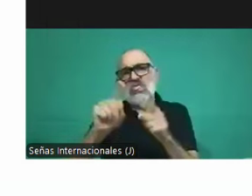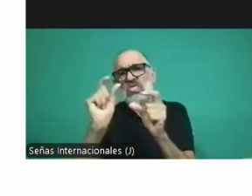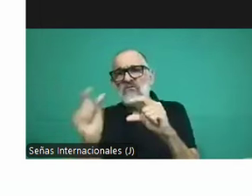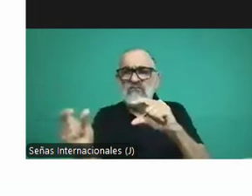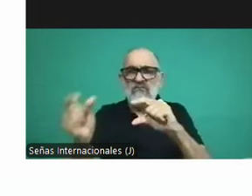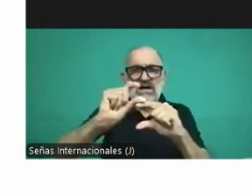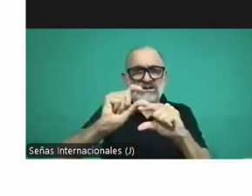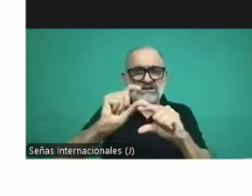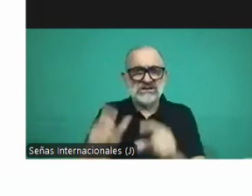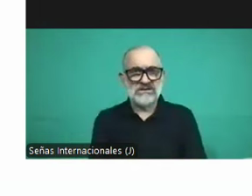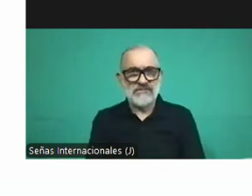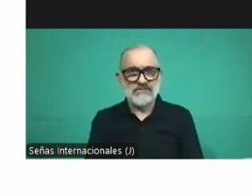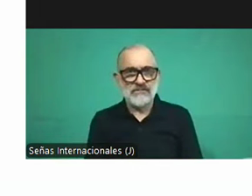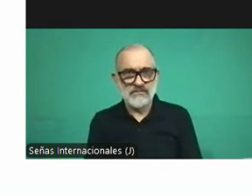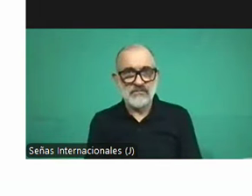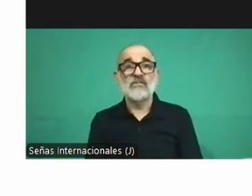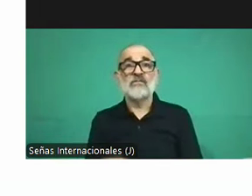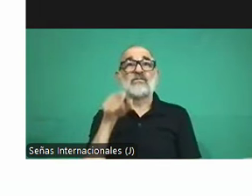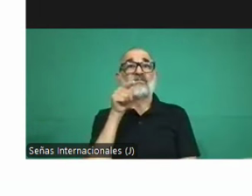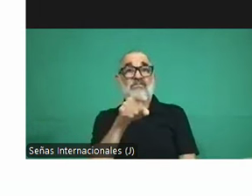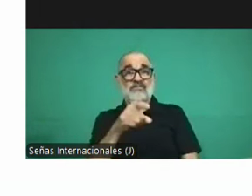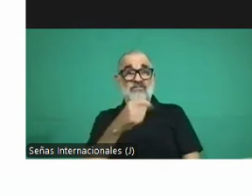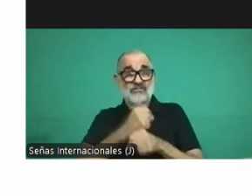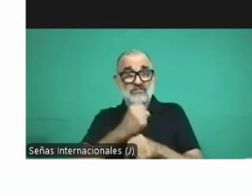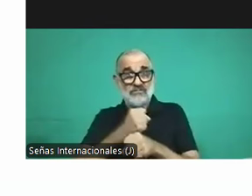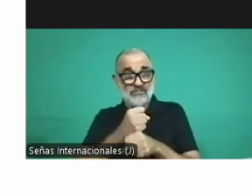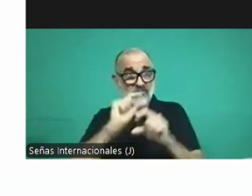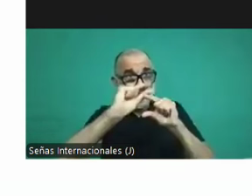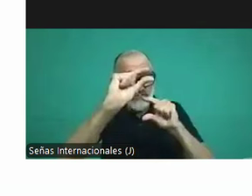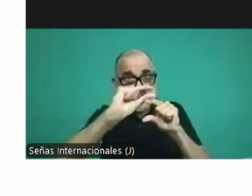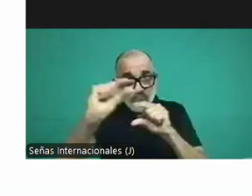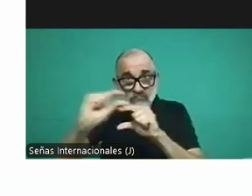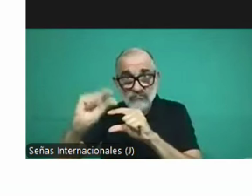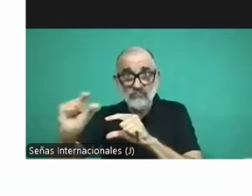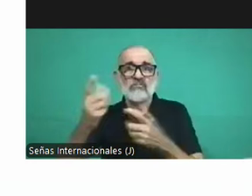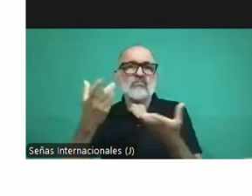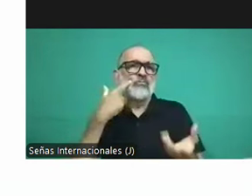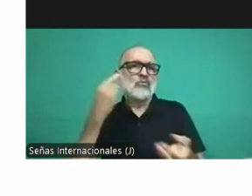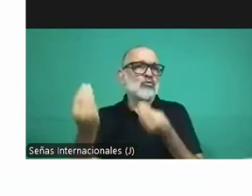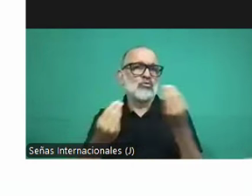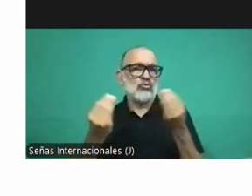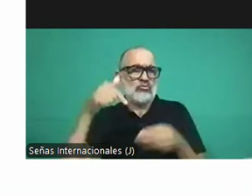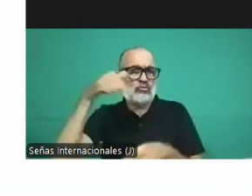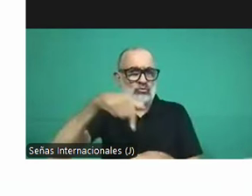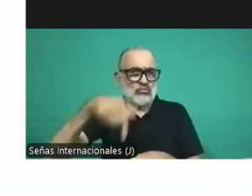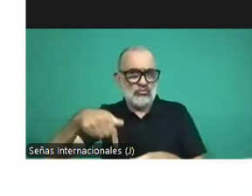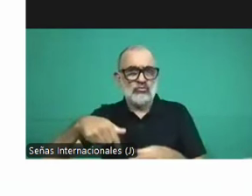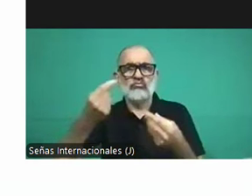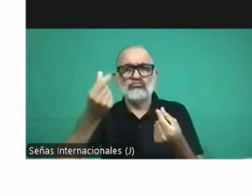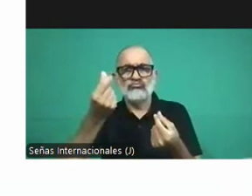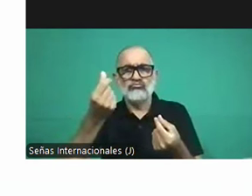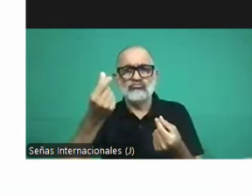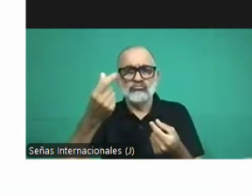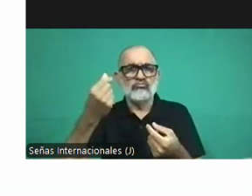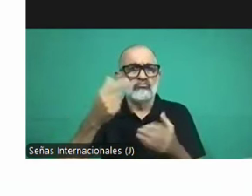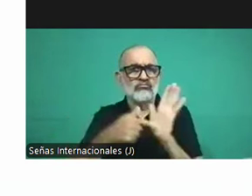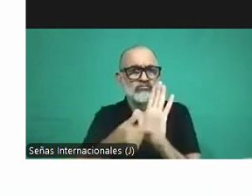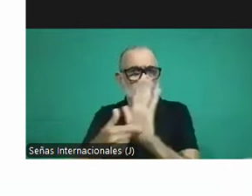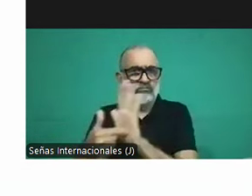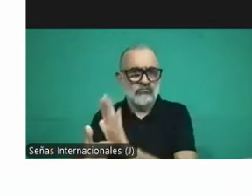incomes. This structure definitely avoids having these costs established in reference to the